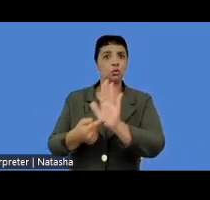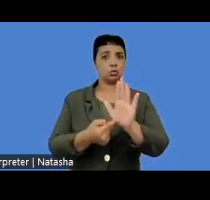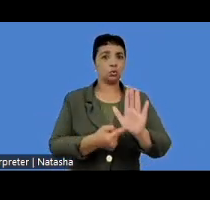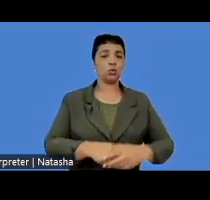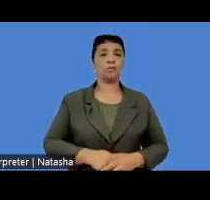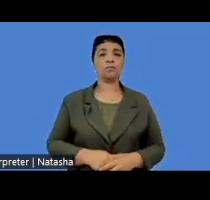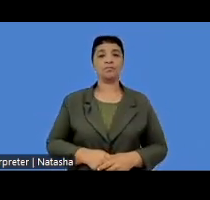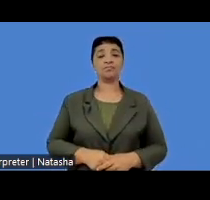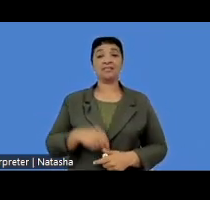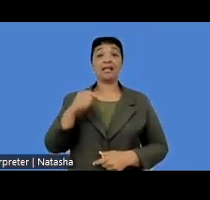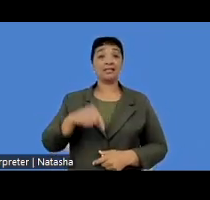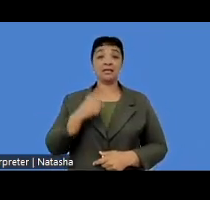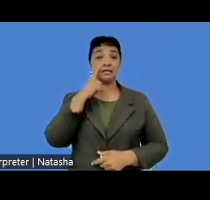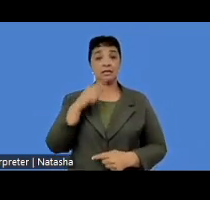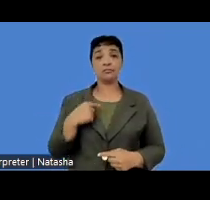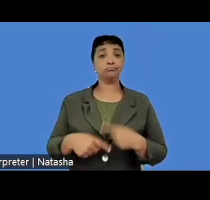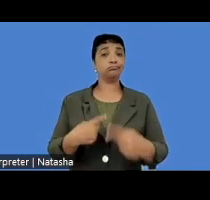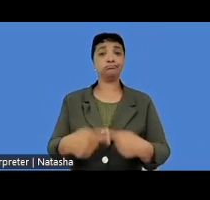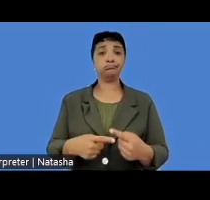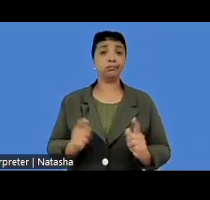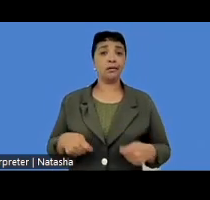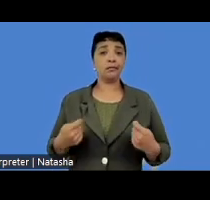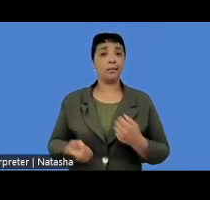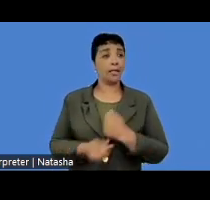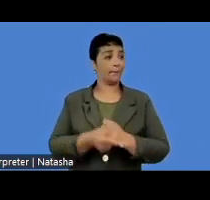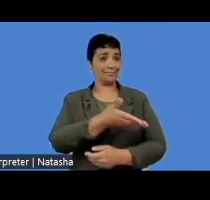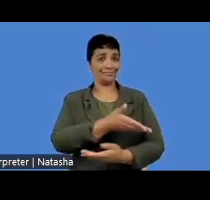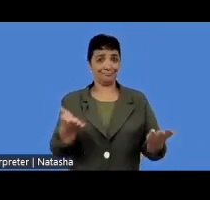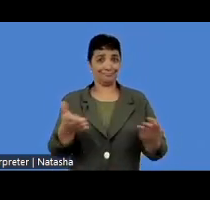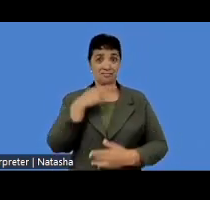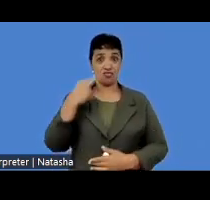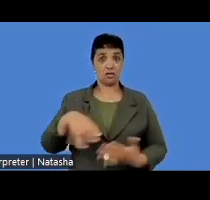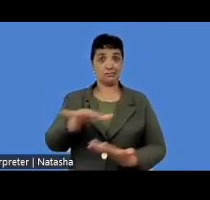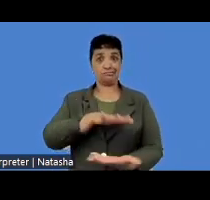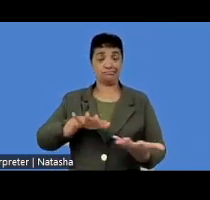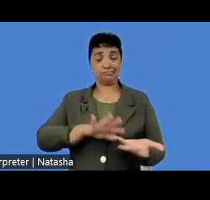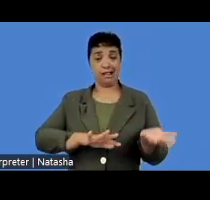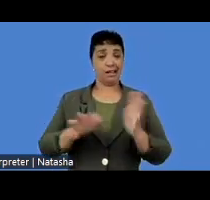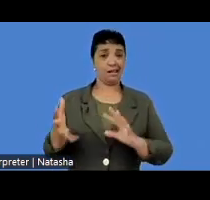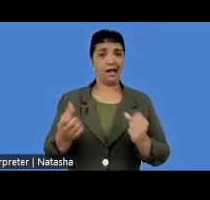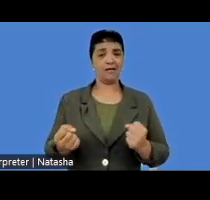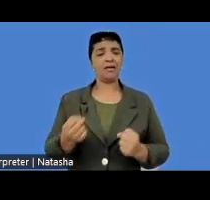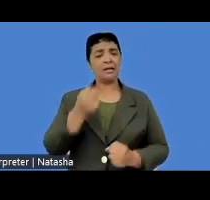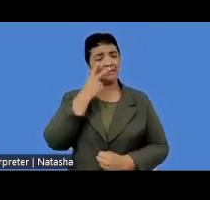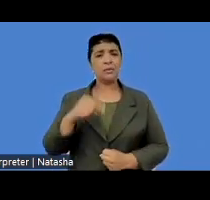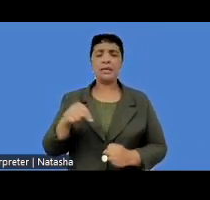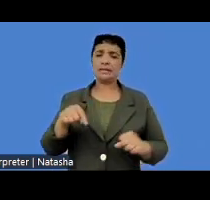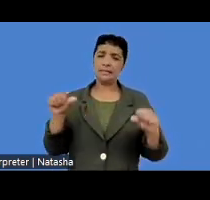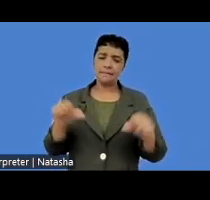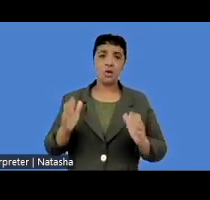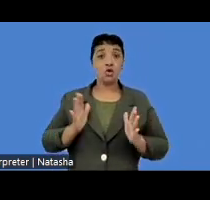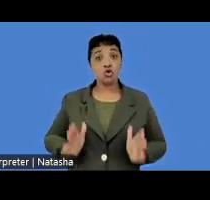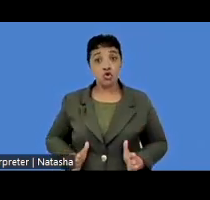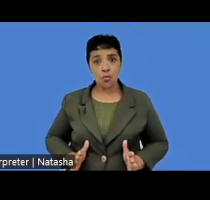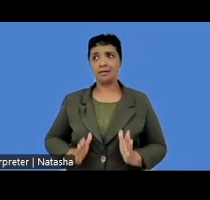a practice. And despite the fact that it seems to be very humanitarian story, that